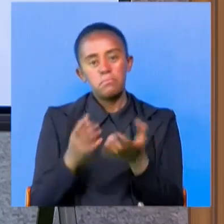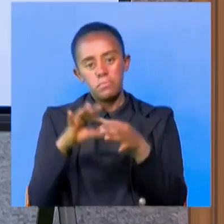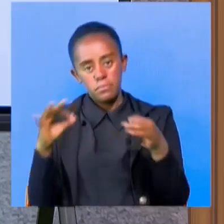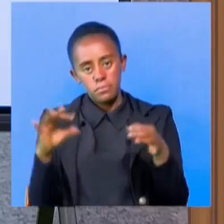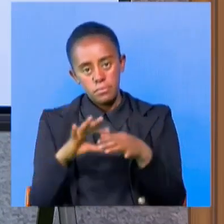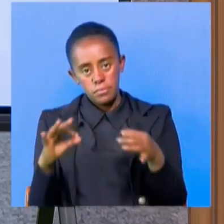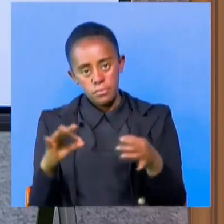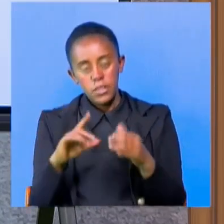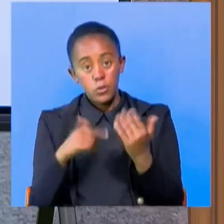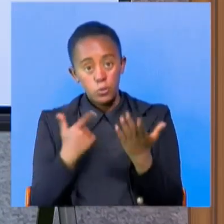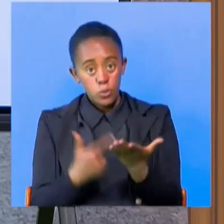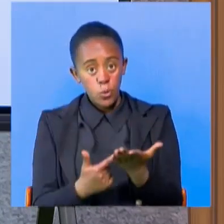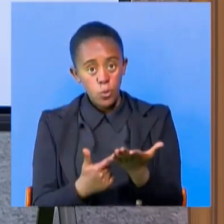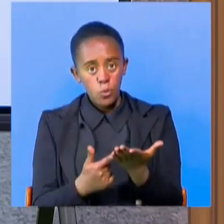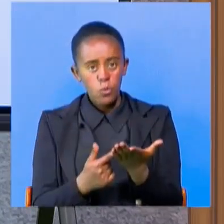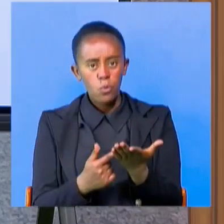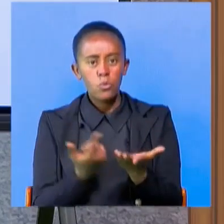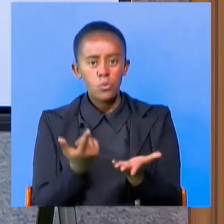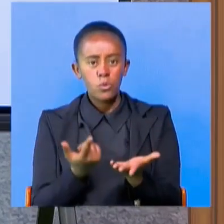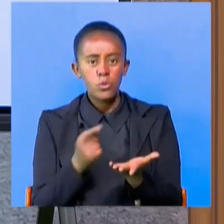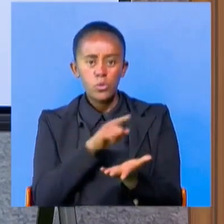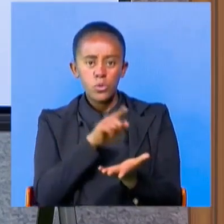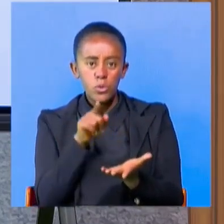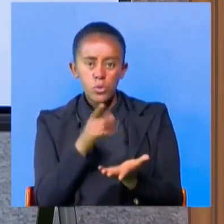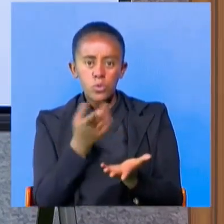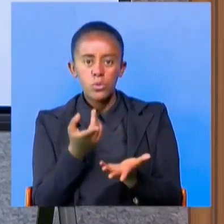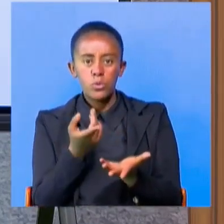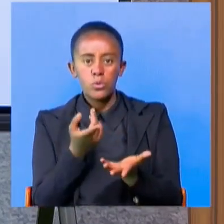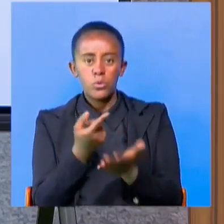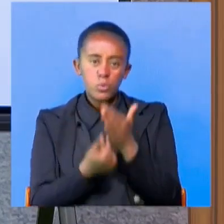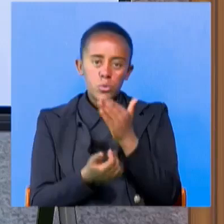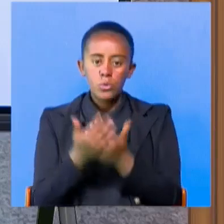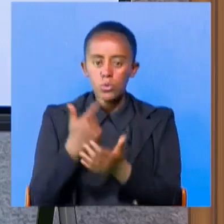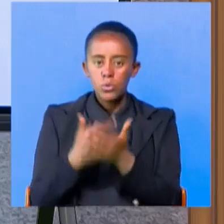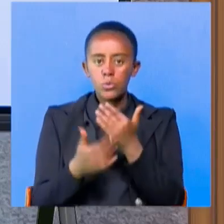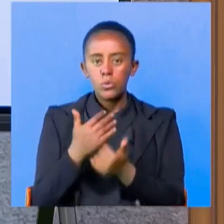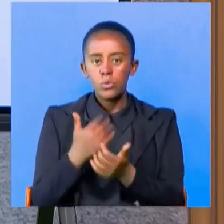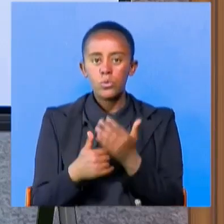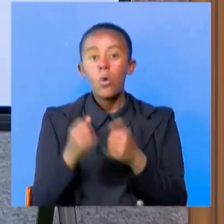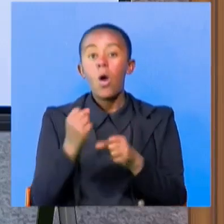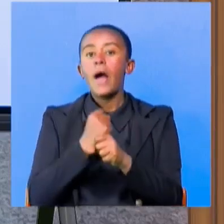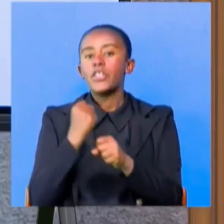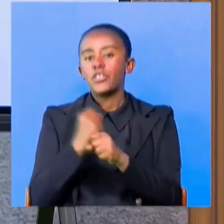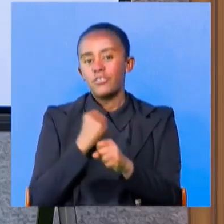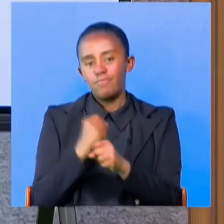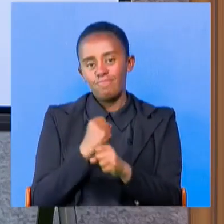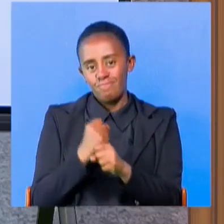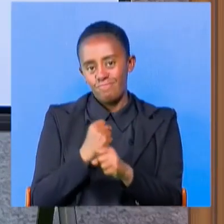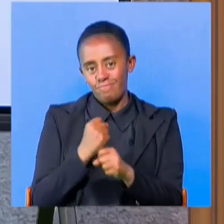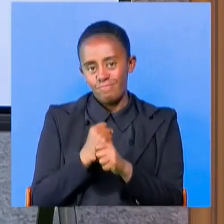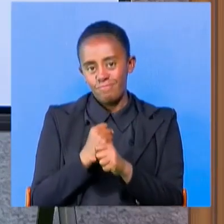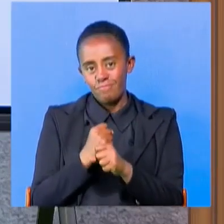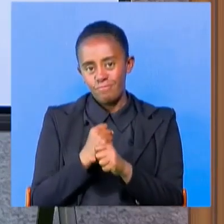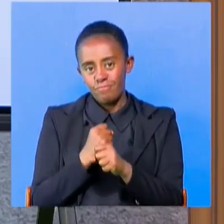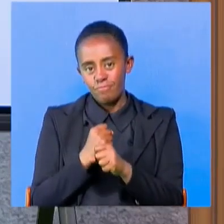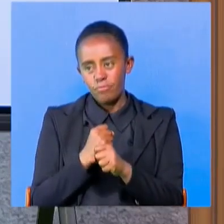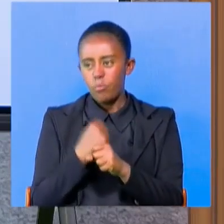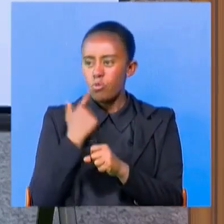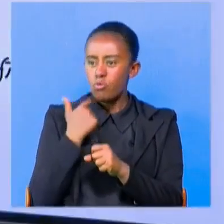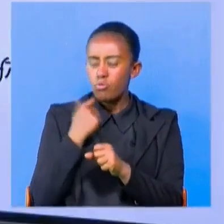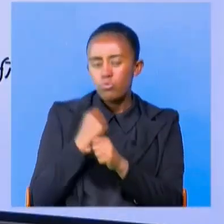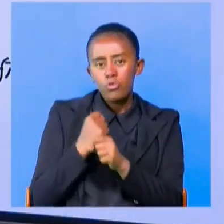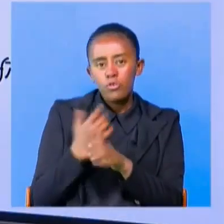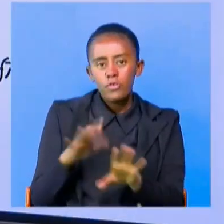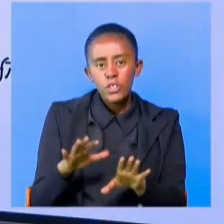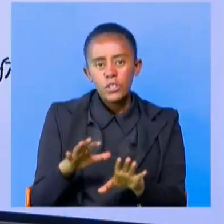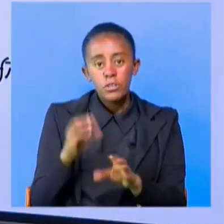So, while you are talking about the action, okay, that's performed by someone,